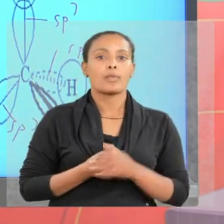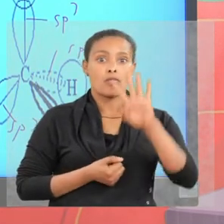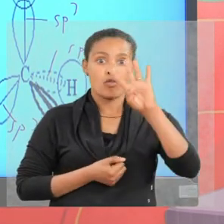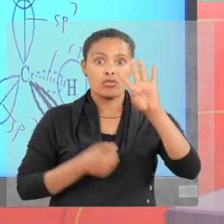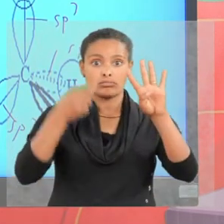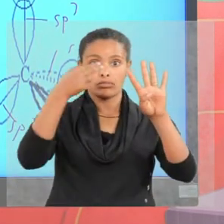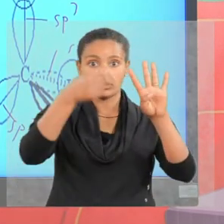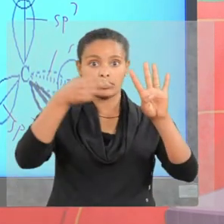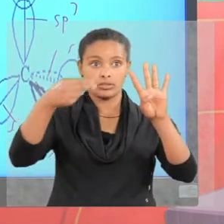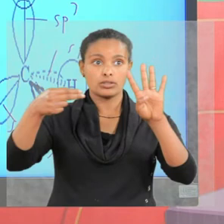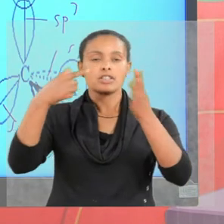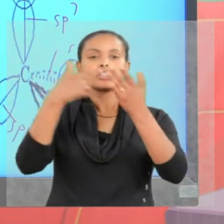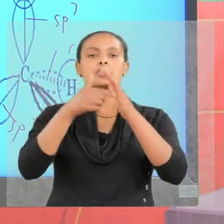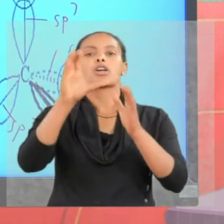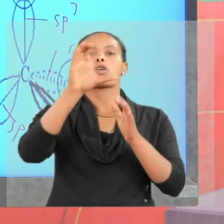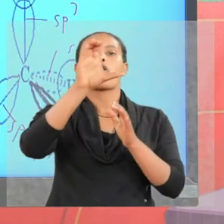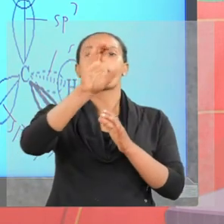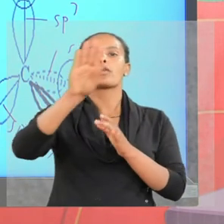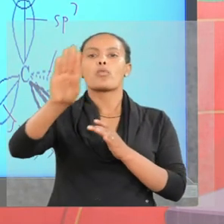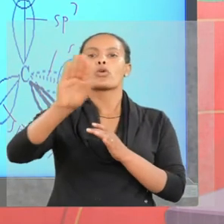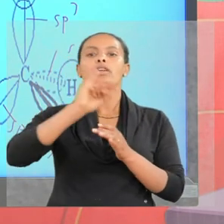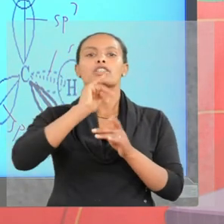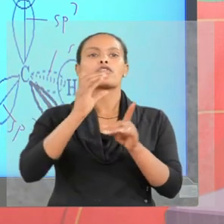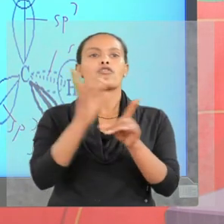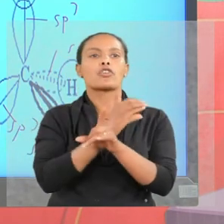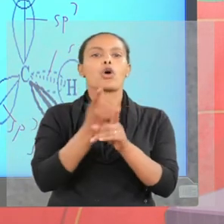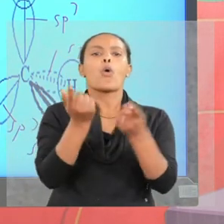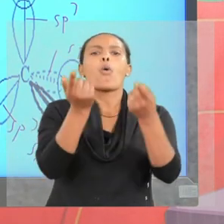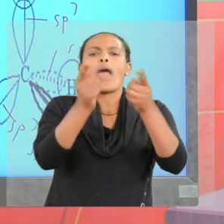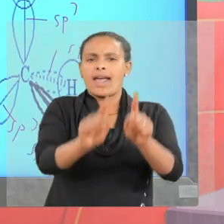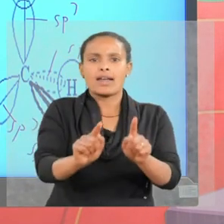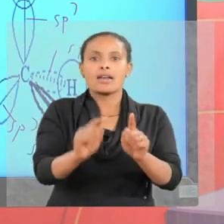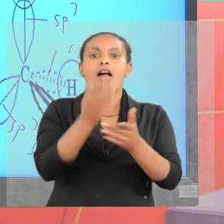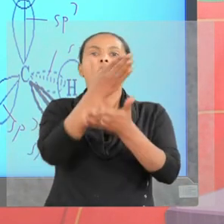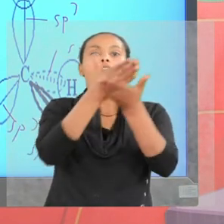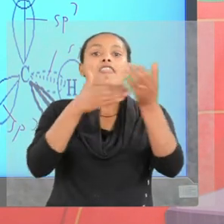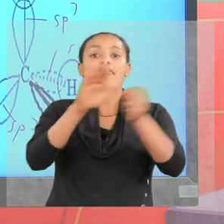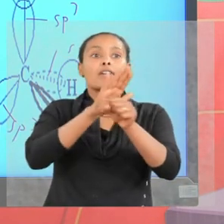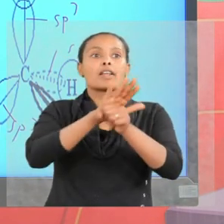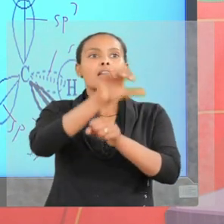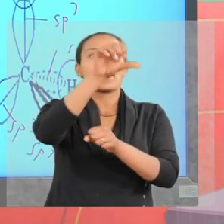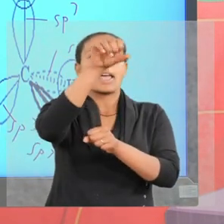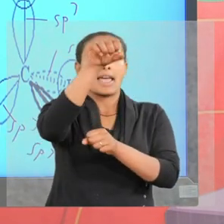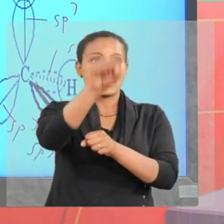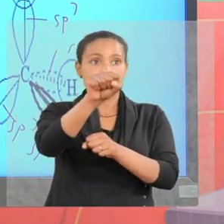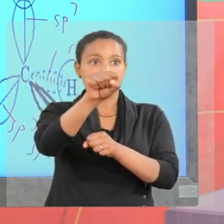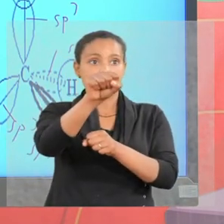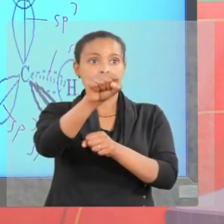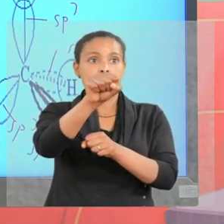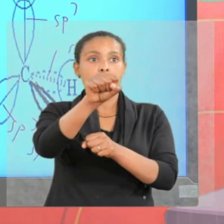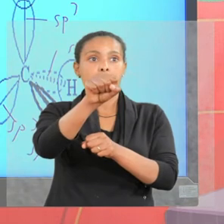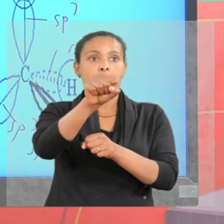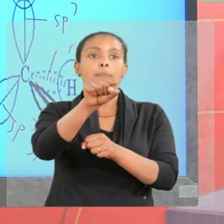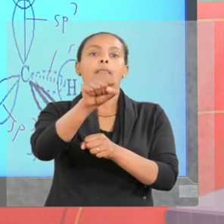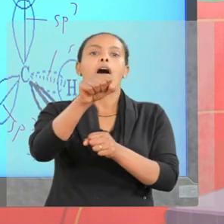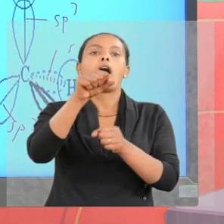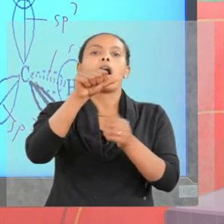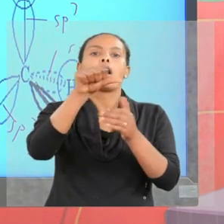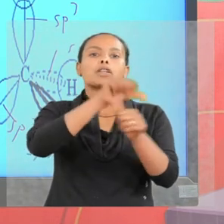see? Now this covalent bond is formed when half-filled s atomic orbital of